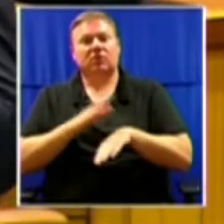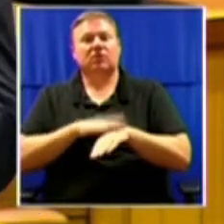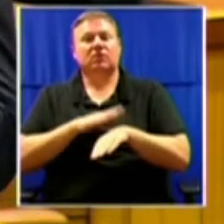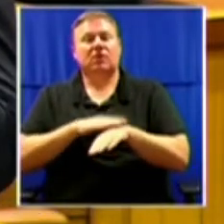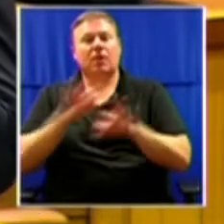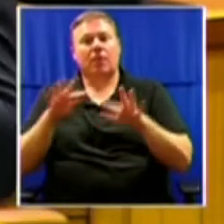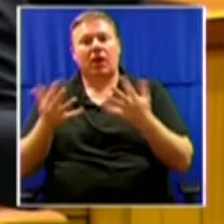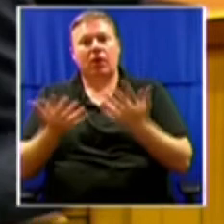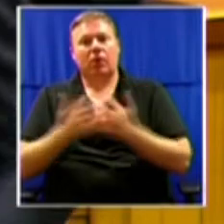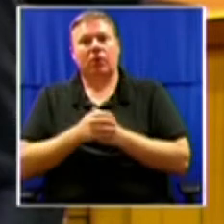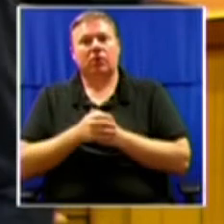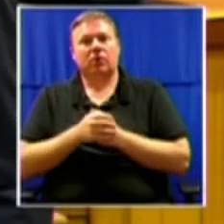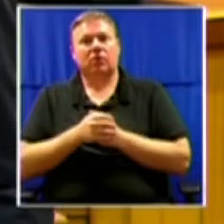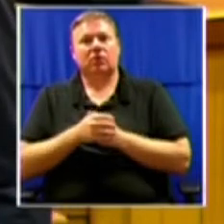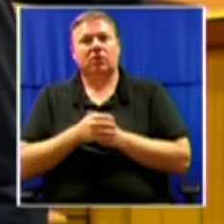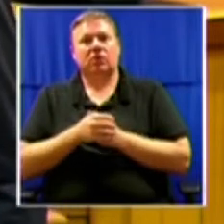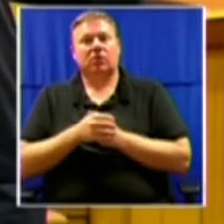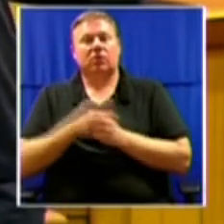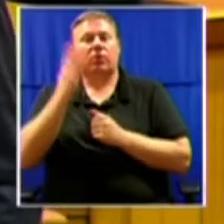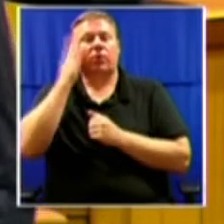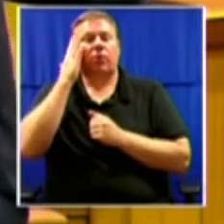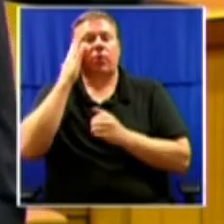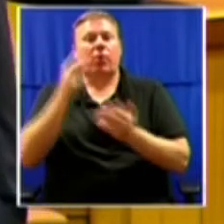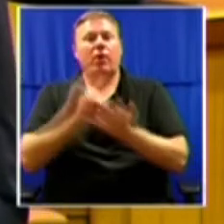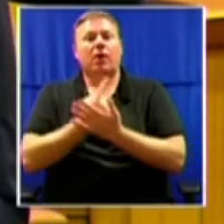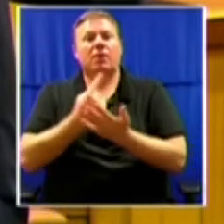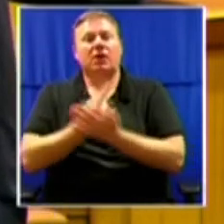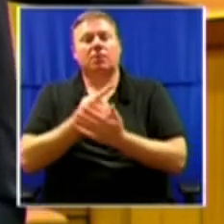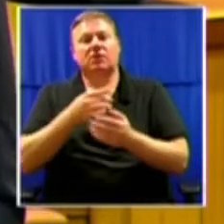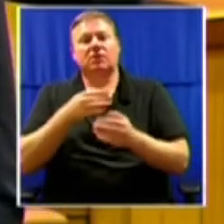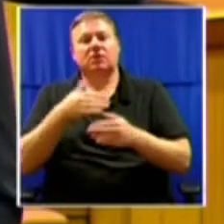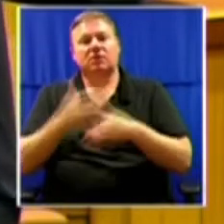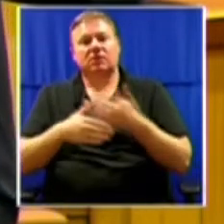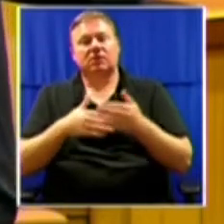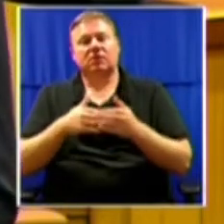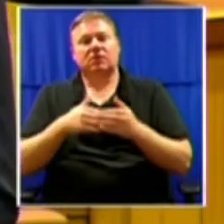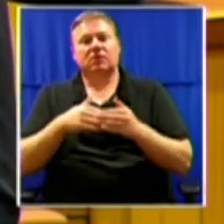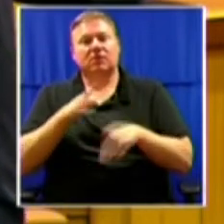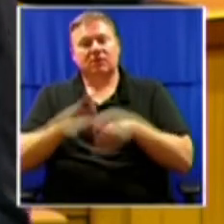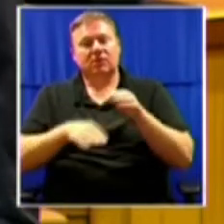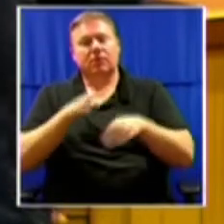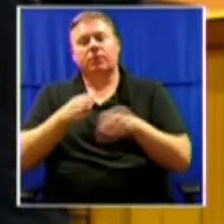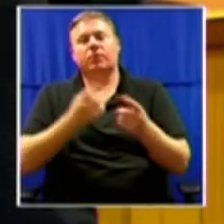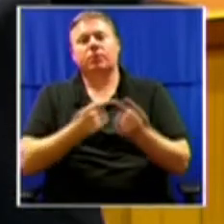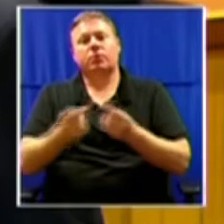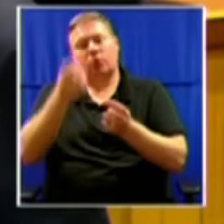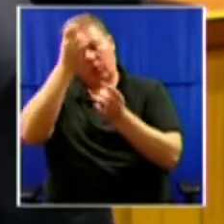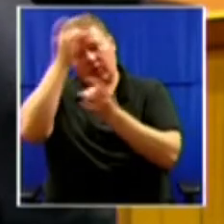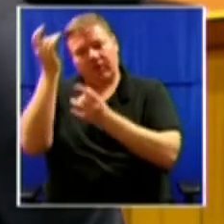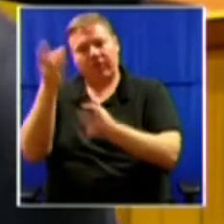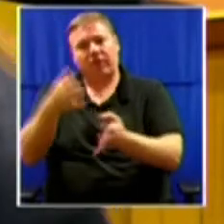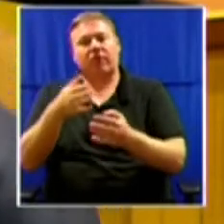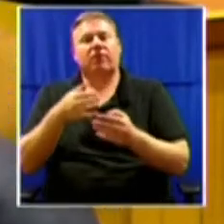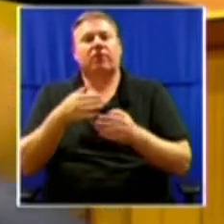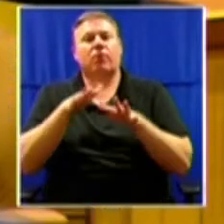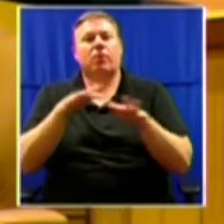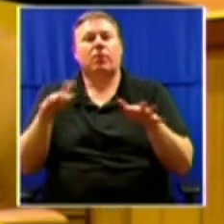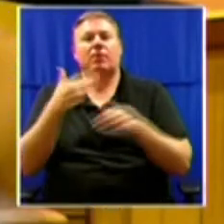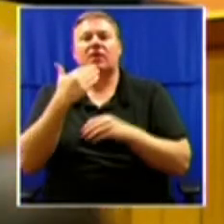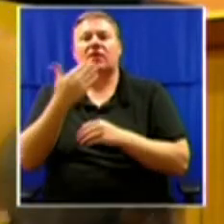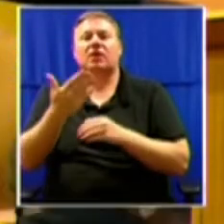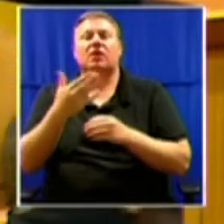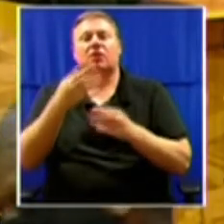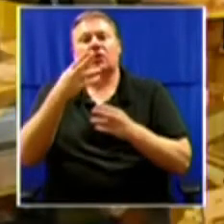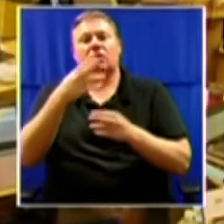when we are sure of what steps to be taken, be able to inform the public. Thank you, Honorable Deputy Speaker.